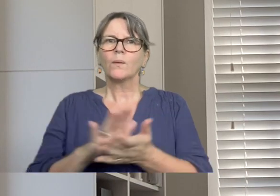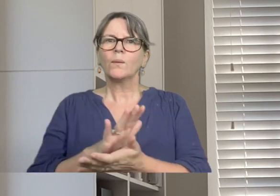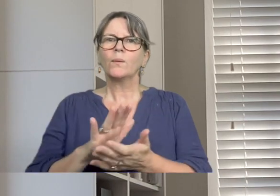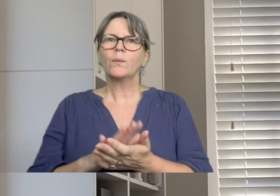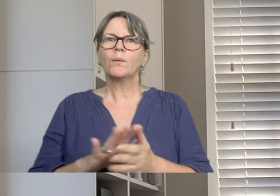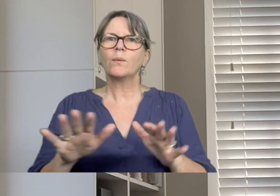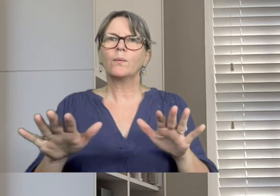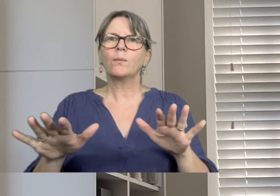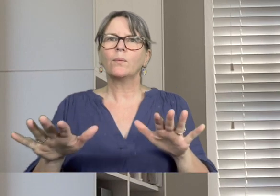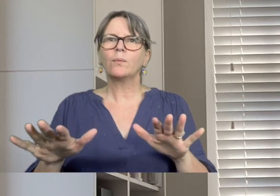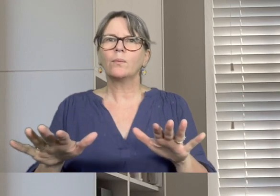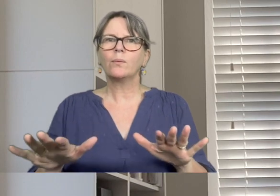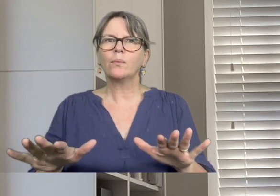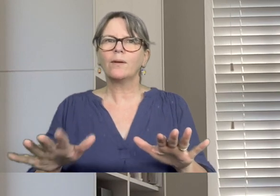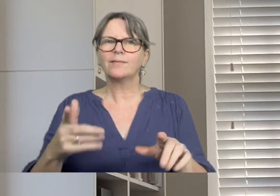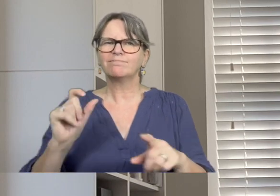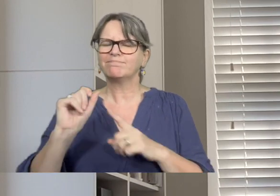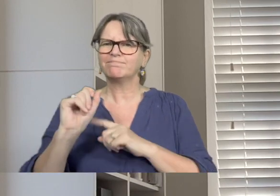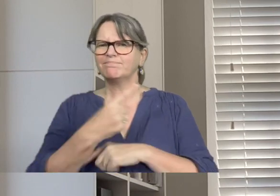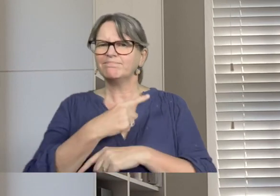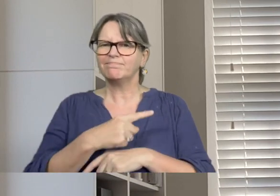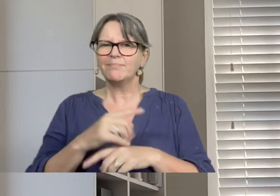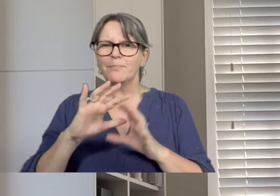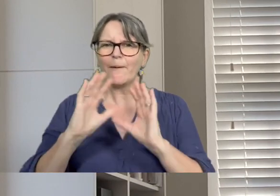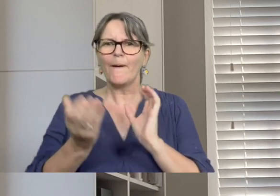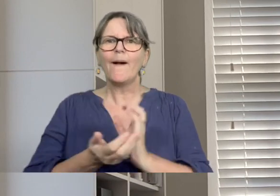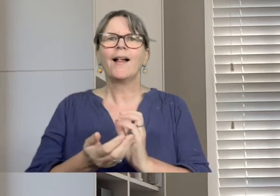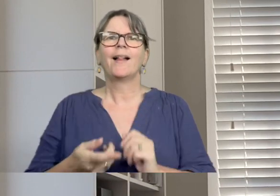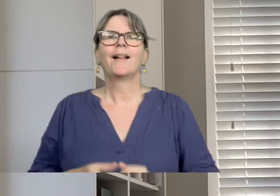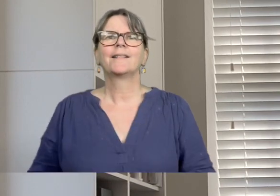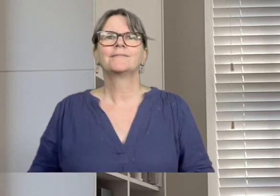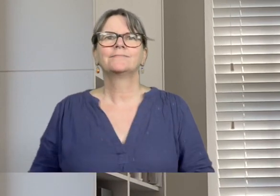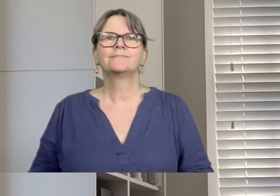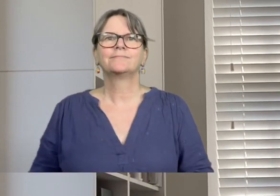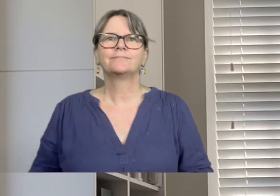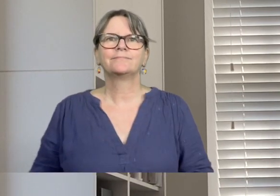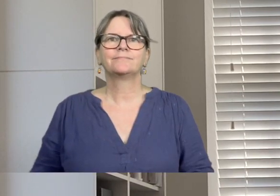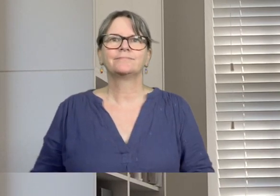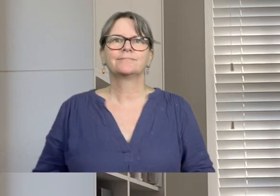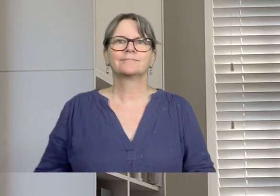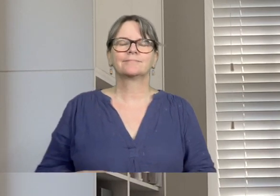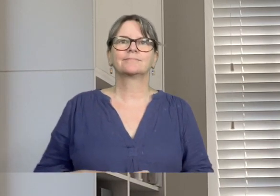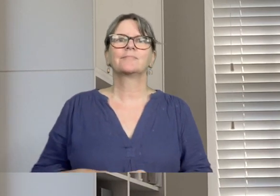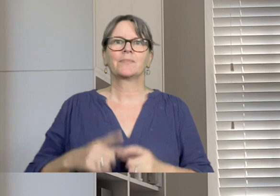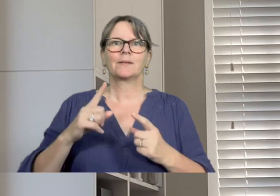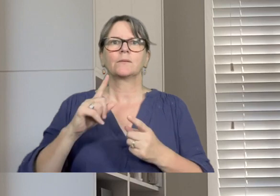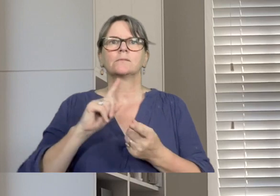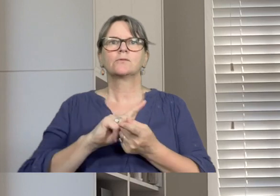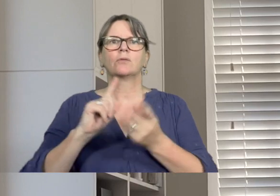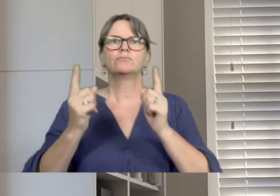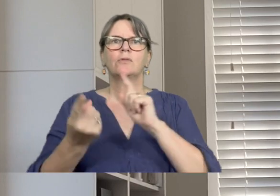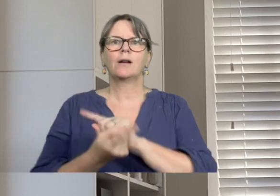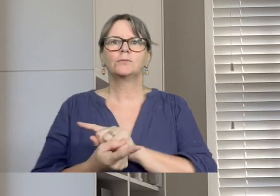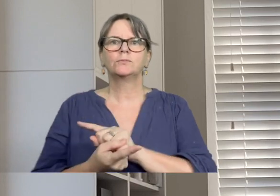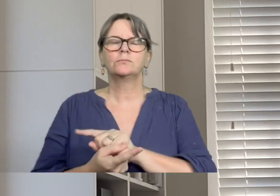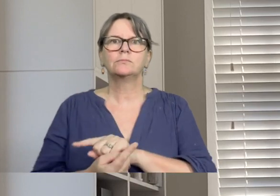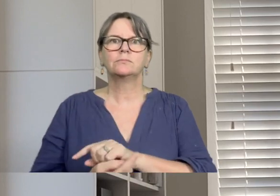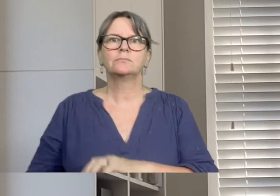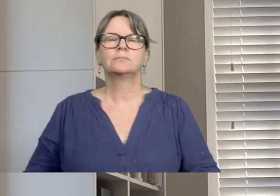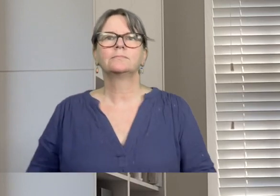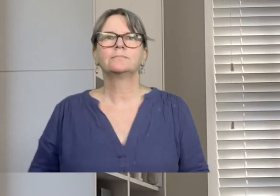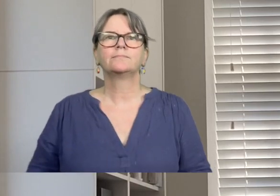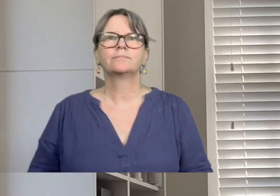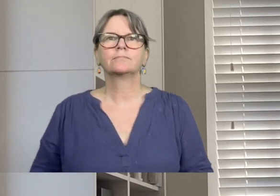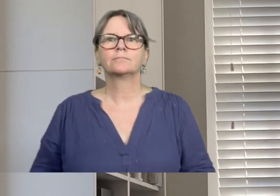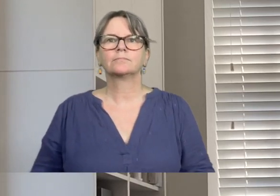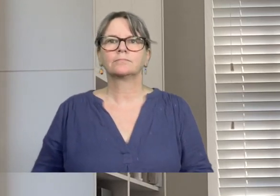and enjoy settling down and away. Get rid of it. We're going to turn ourselves all the way around. So we're going to